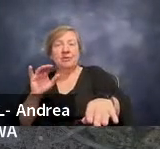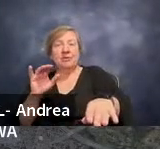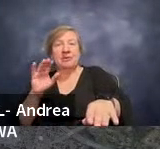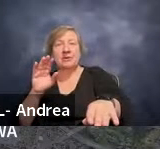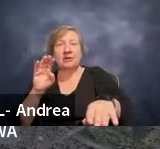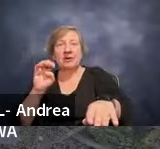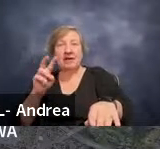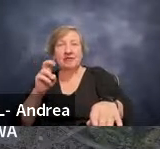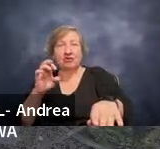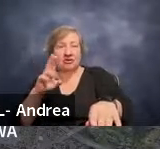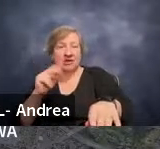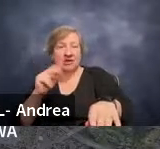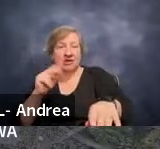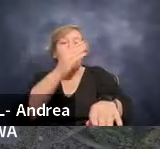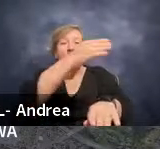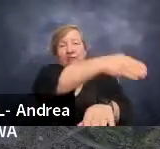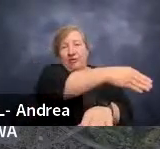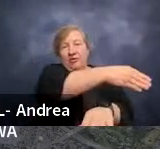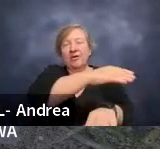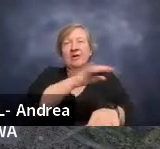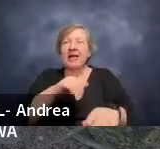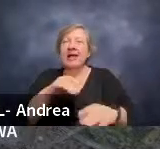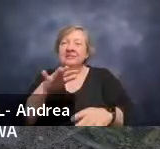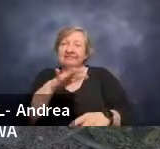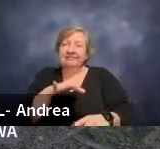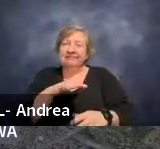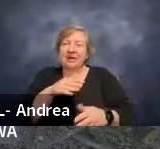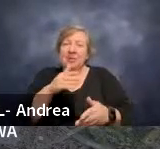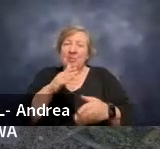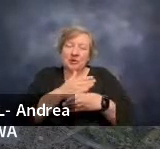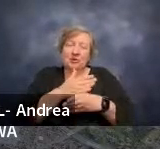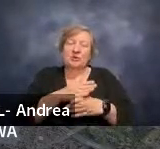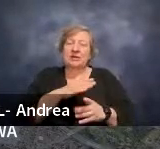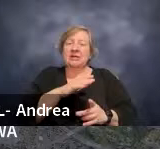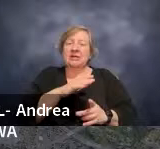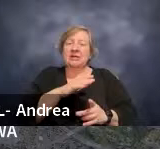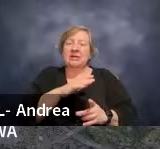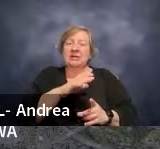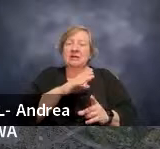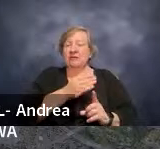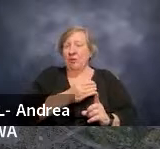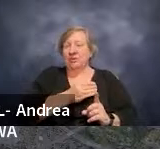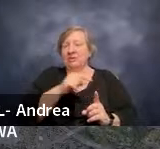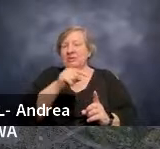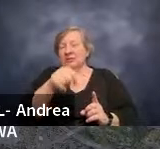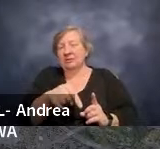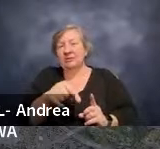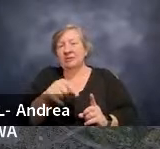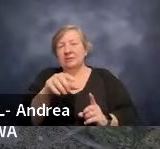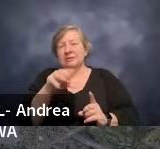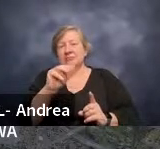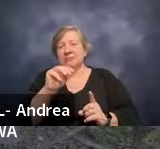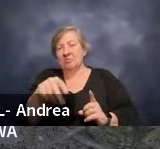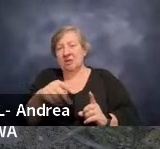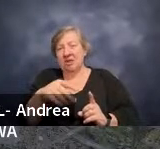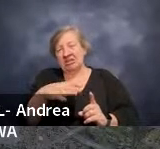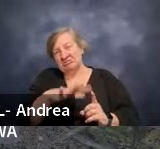general vicinity between Mill Plain and SR14. Great. Thanks, Angela.